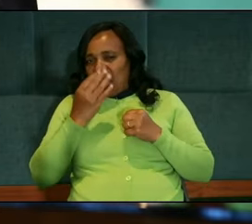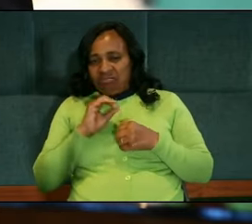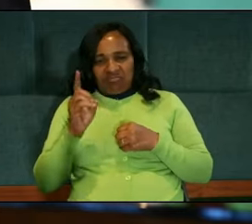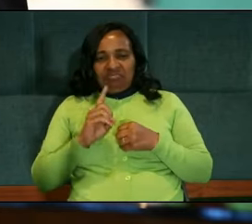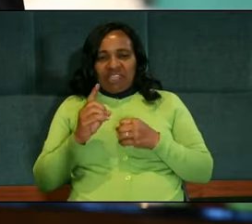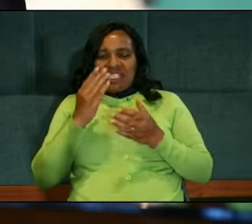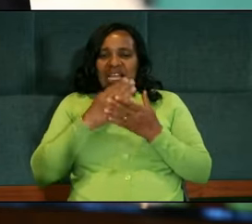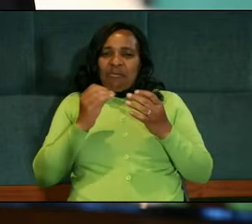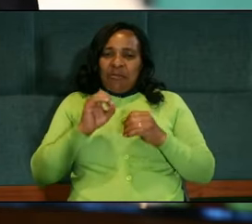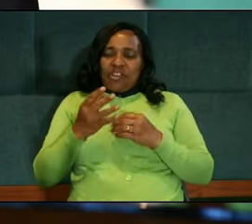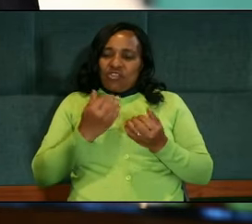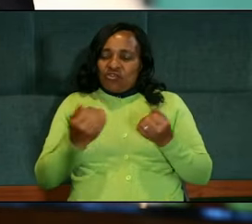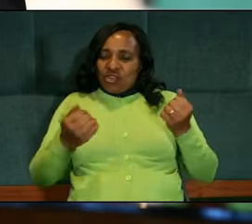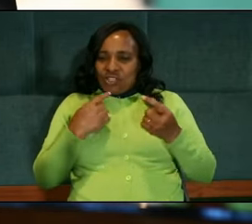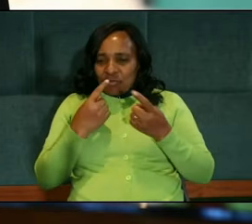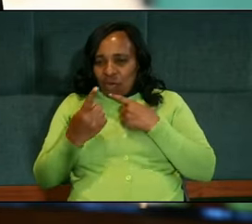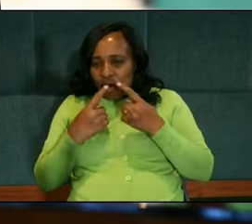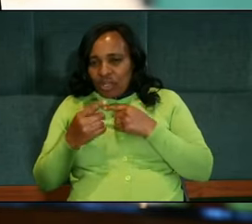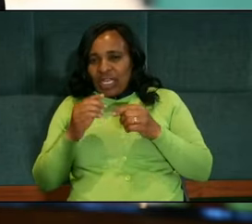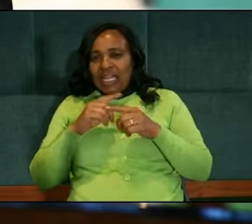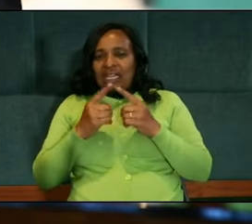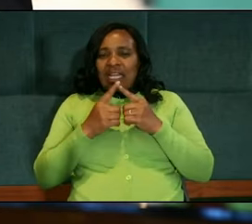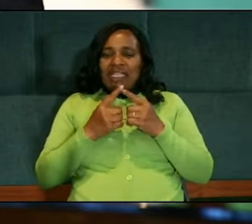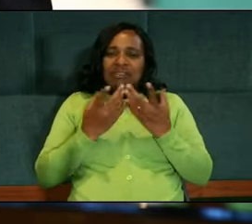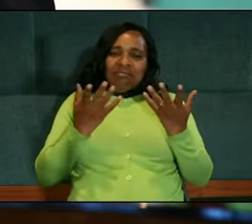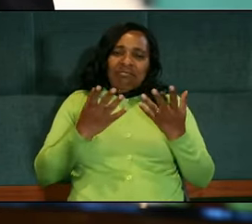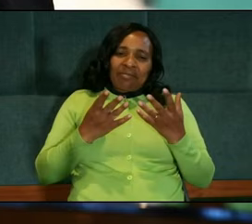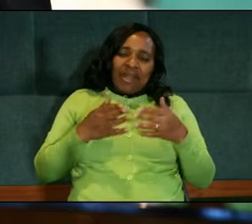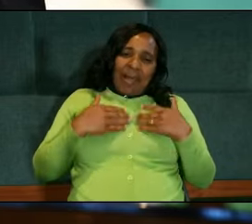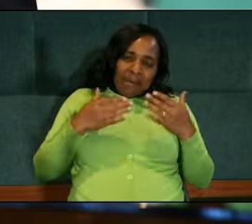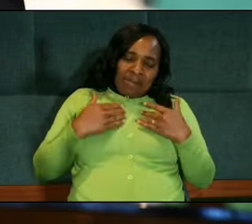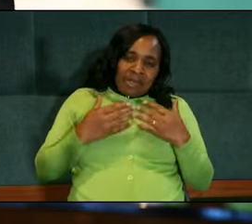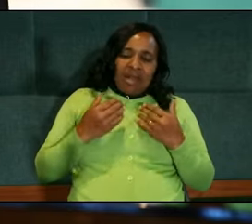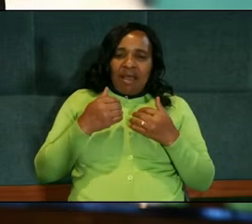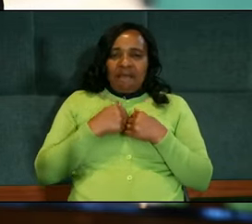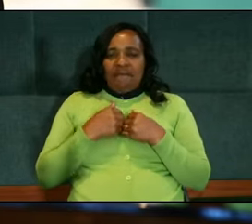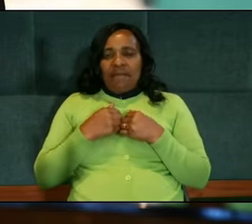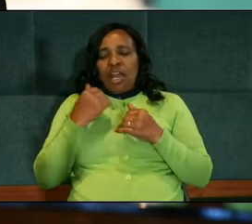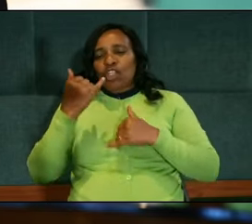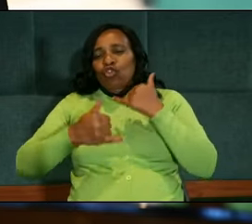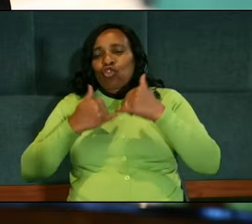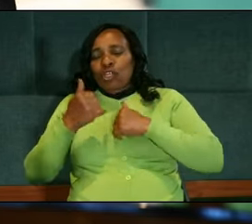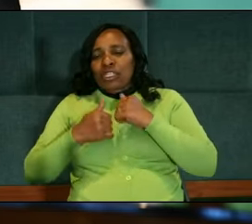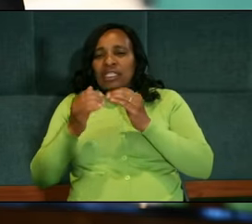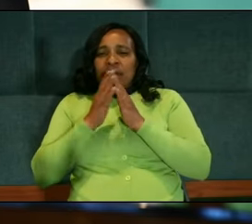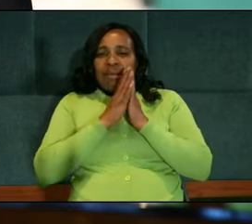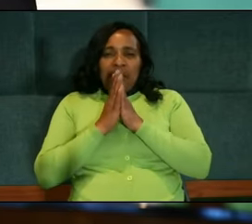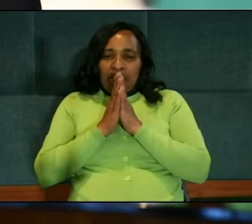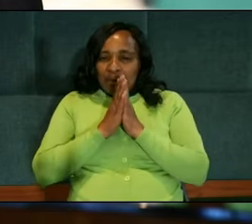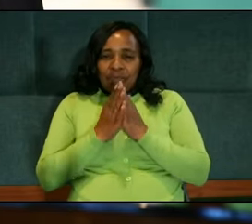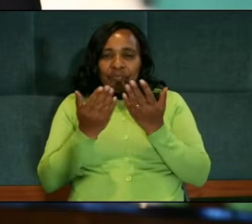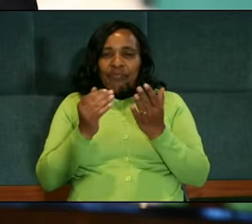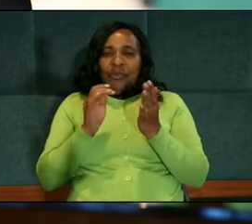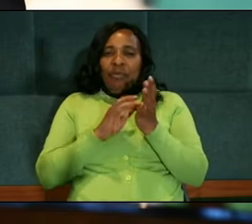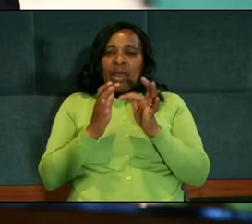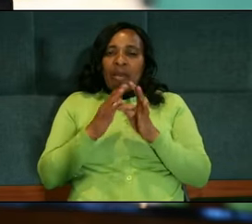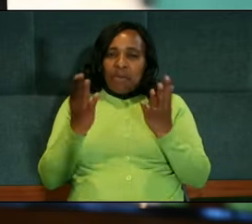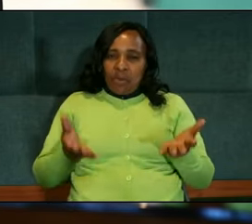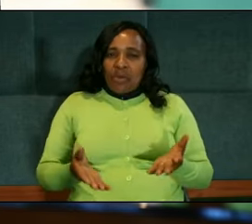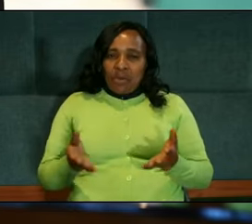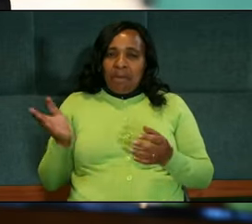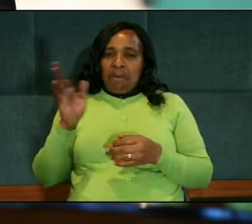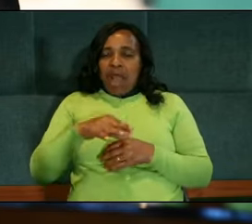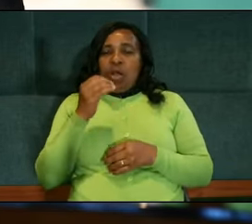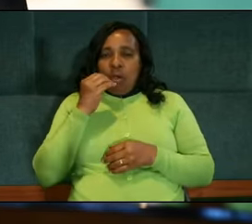of the children even spoke to him, and he made new friends. He especially enjoyed the Bible story, and back home, told Mother